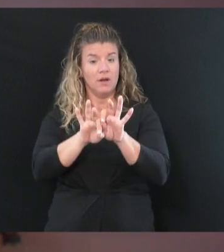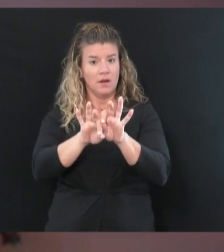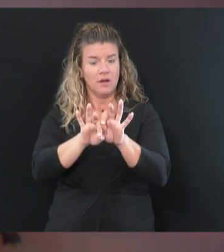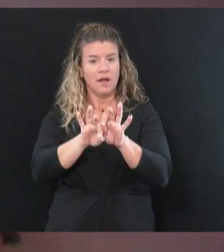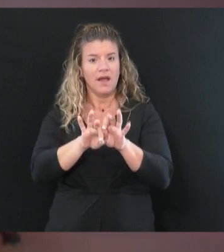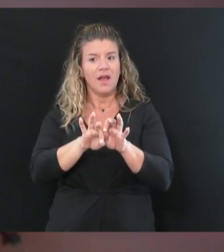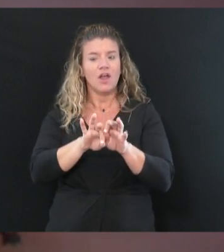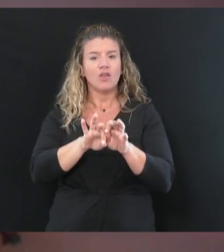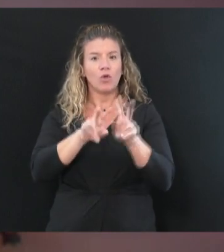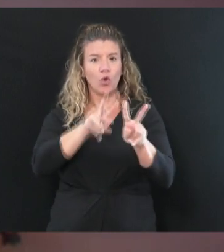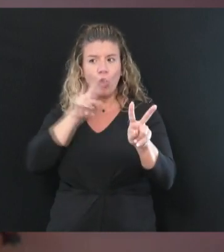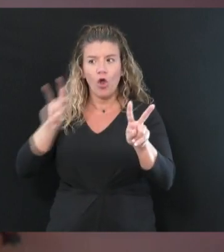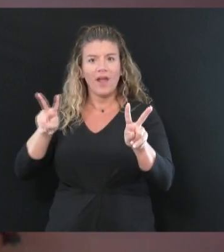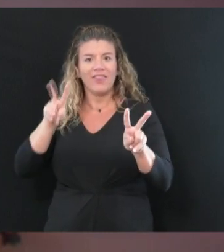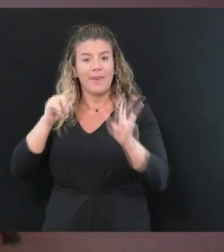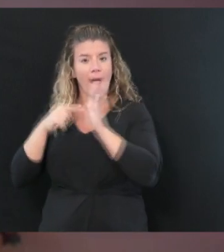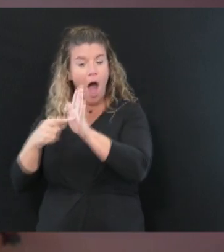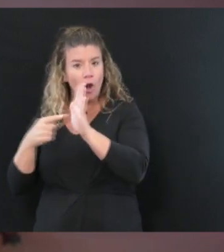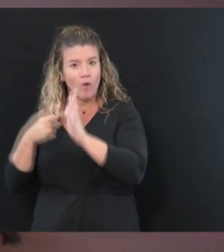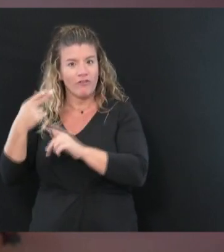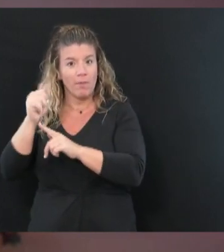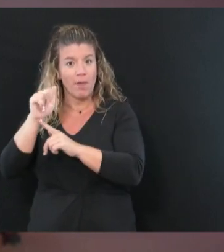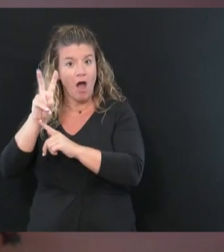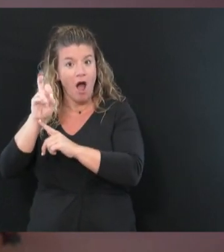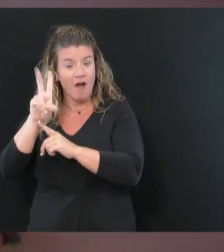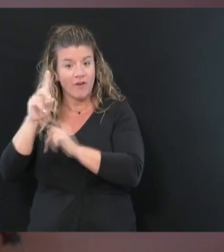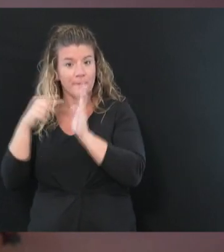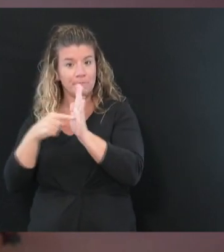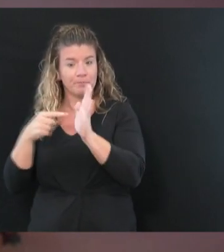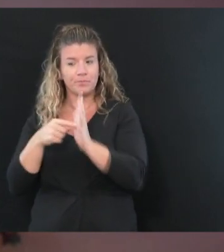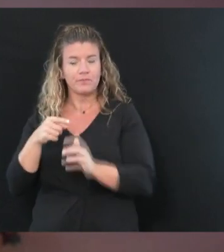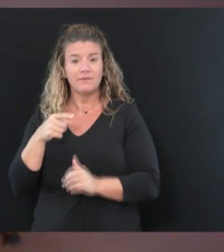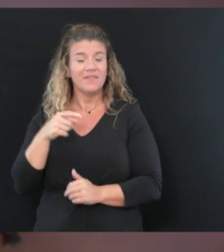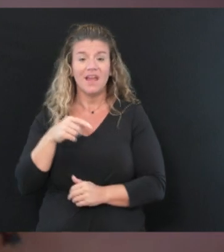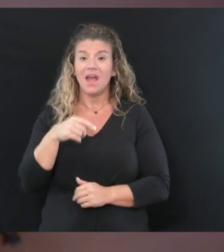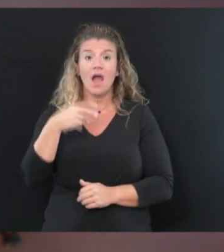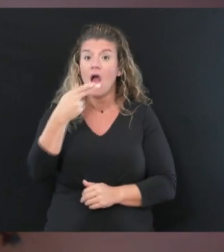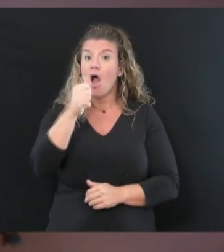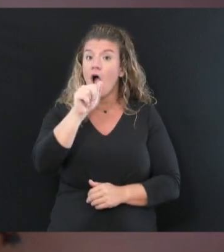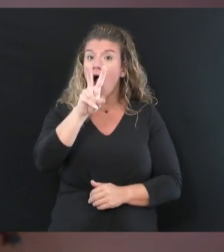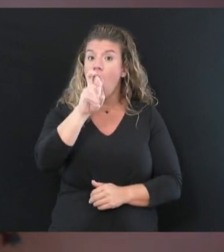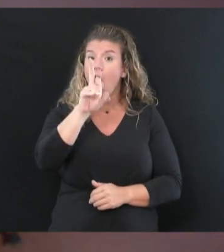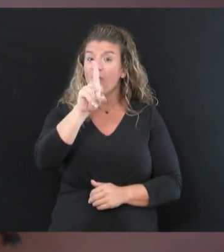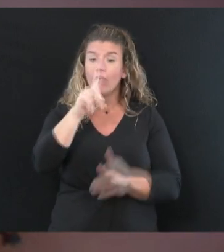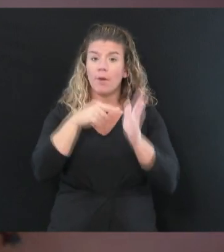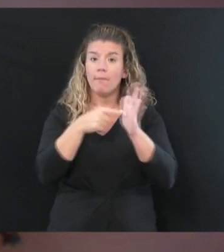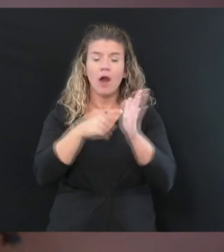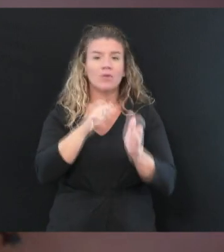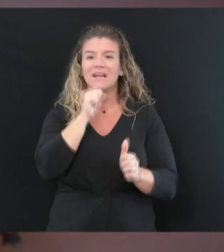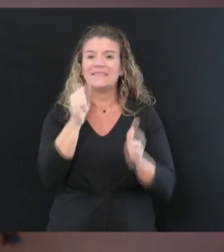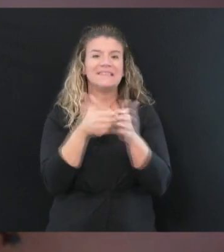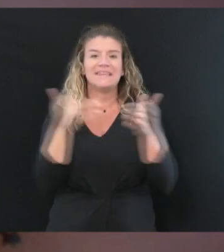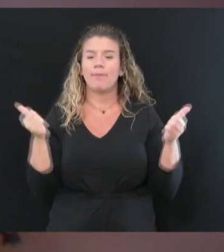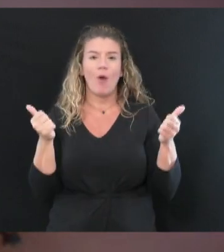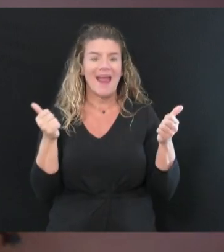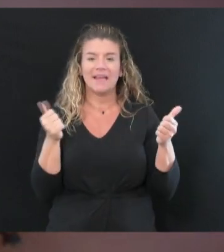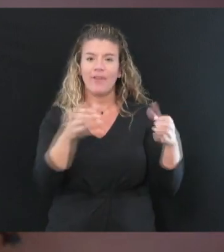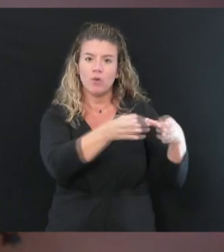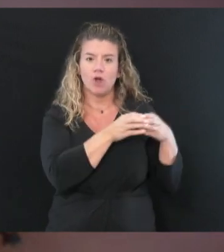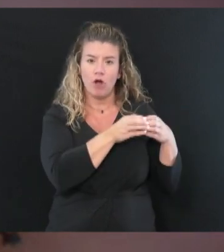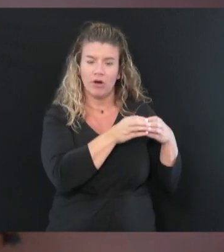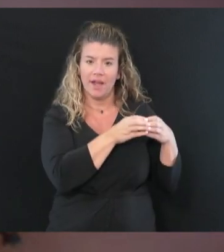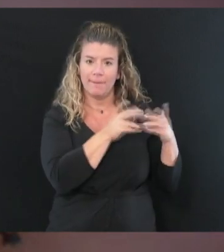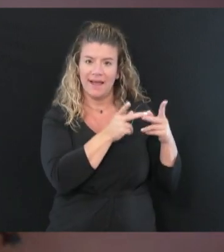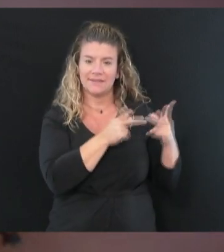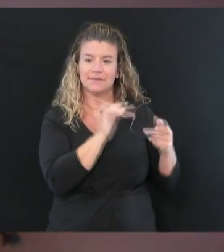Harvard model, is that the Harvard model does not separate congregate cases. And in fact, in communities, when you're